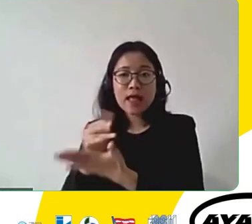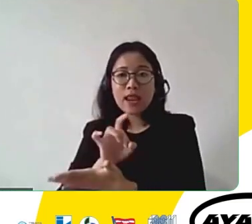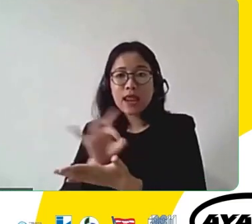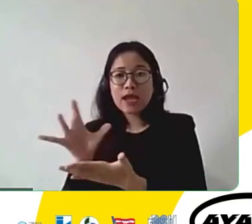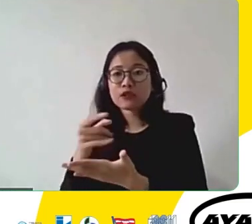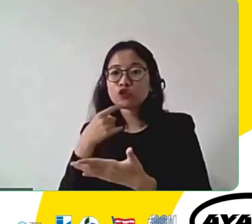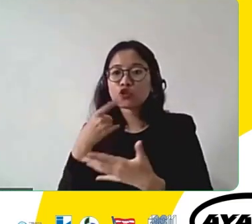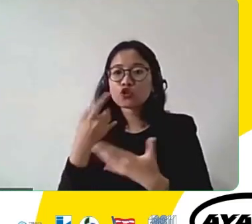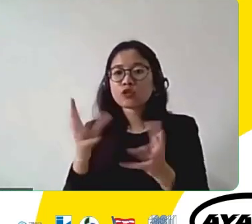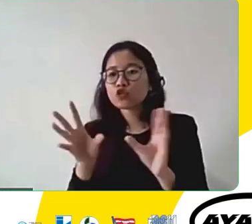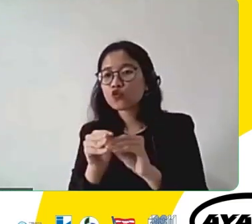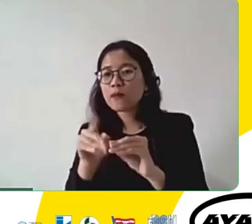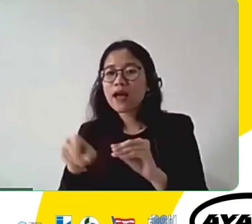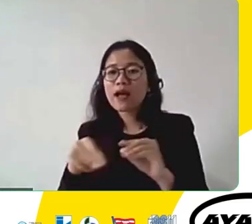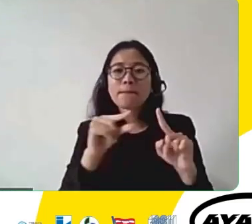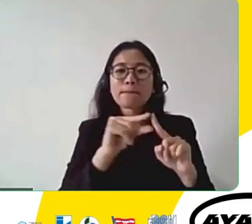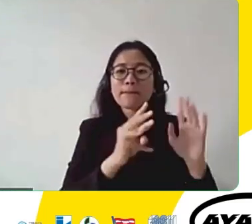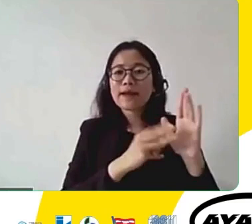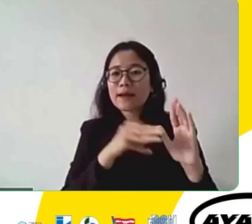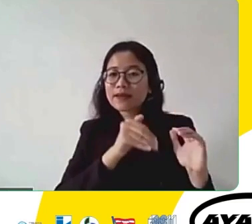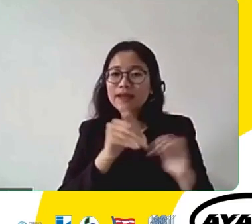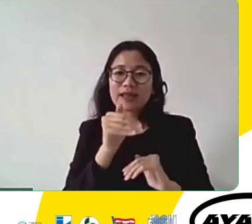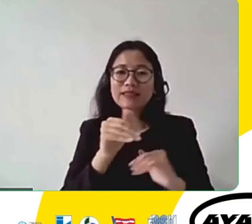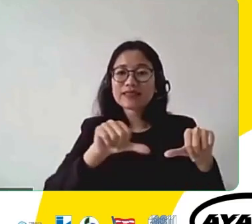Tangerang and Makassar,